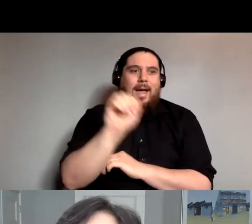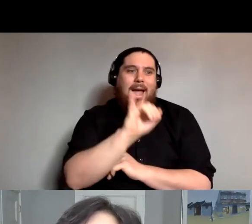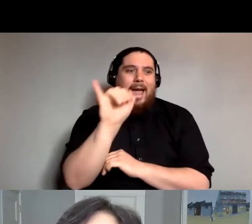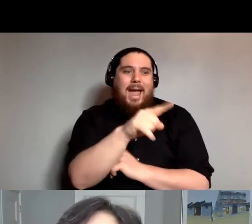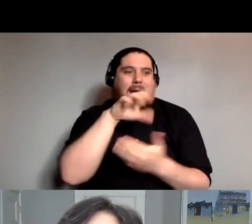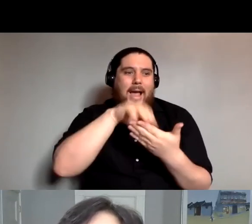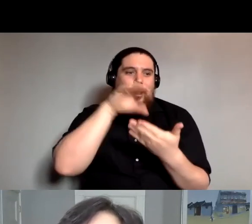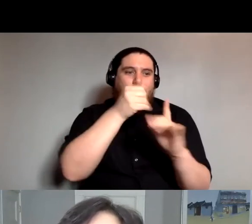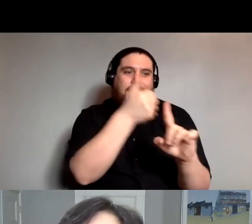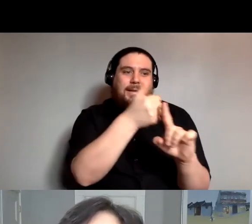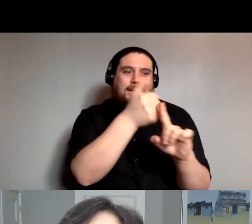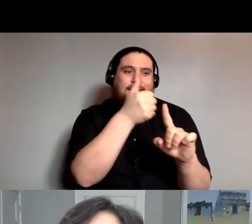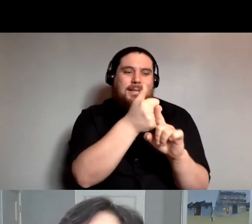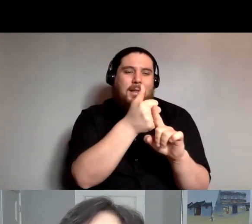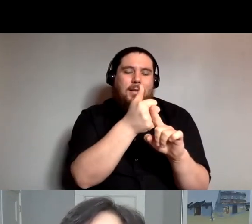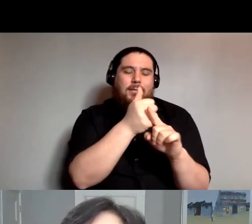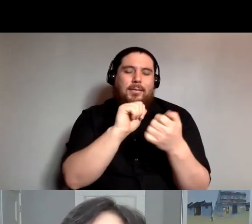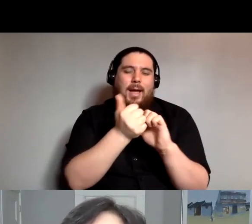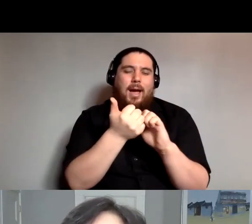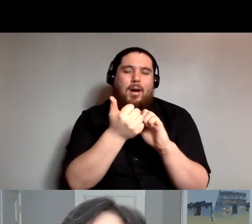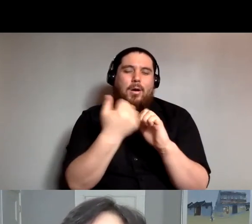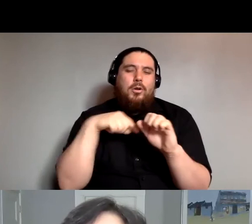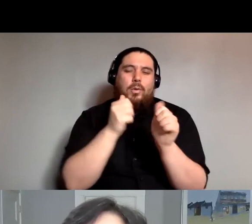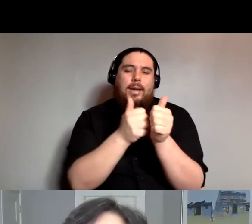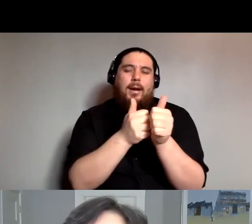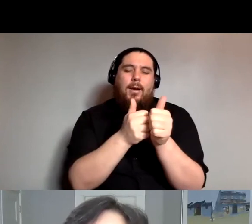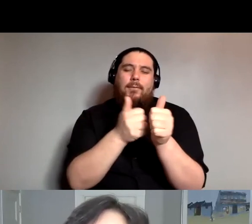AI decisions in the future are equitable?